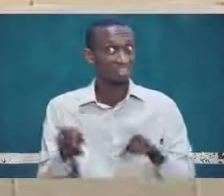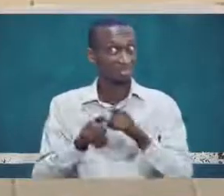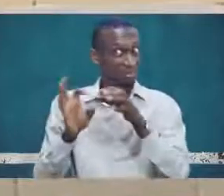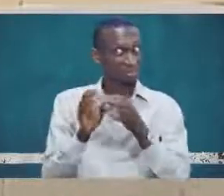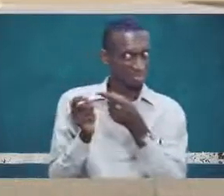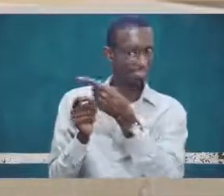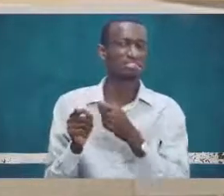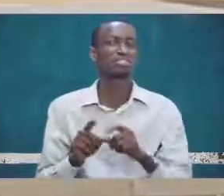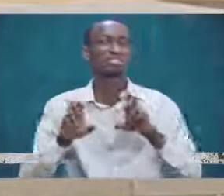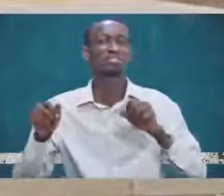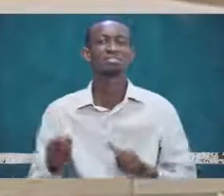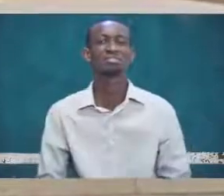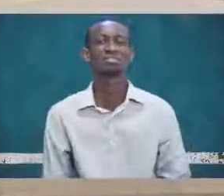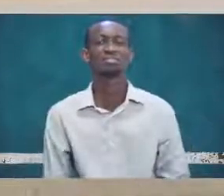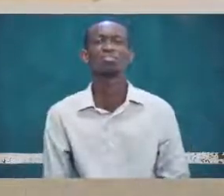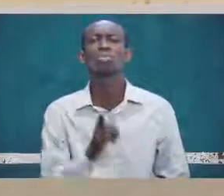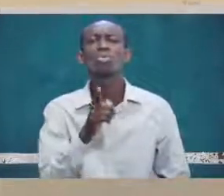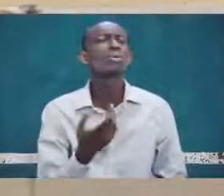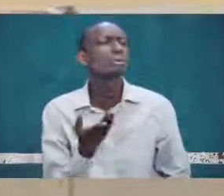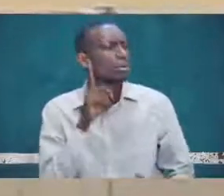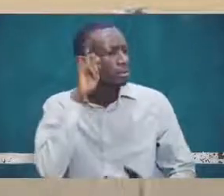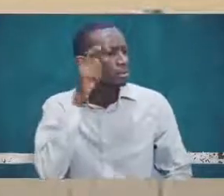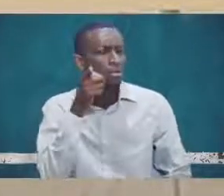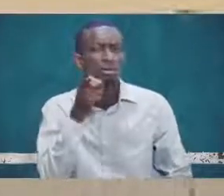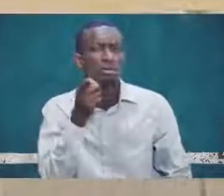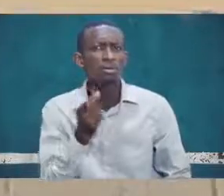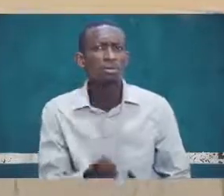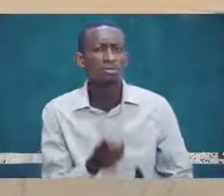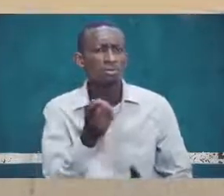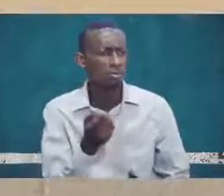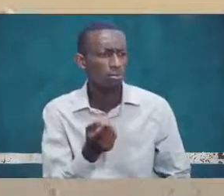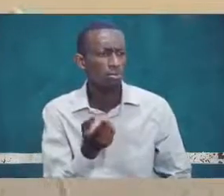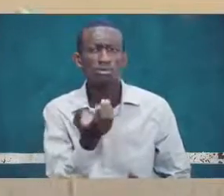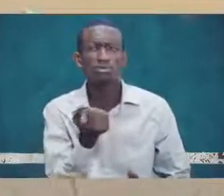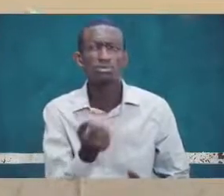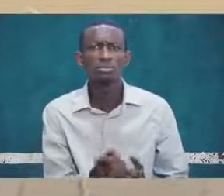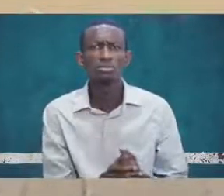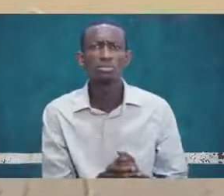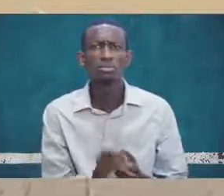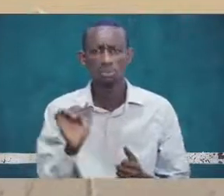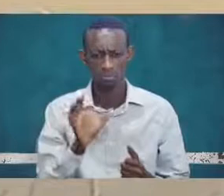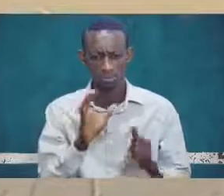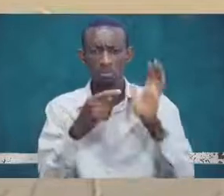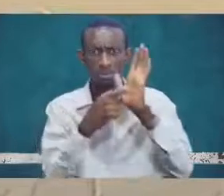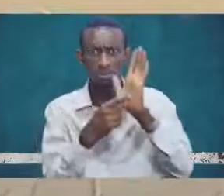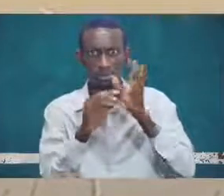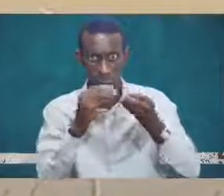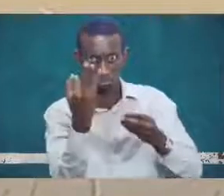it. Suppose that you have y. Let me have example number 3.